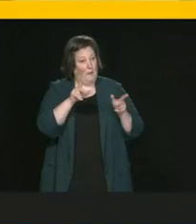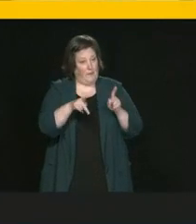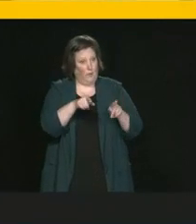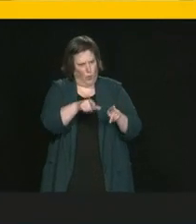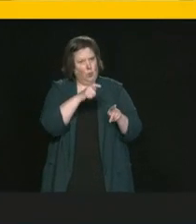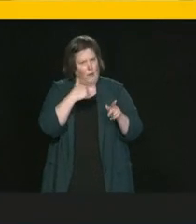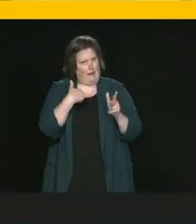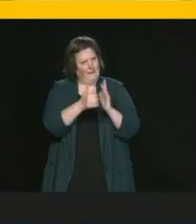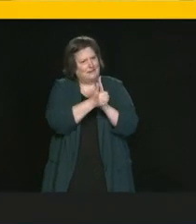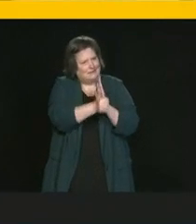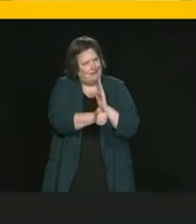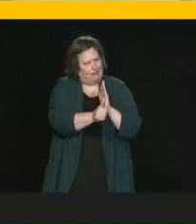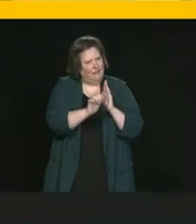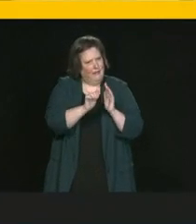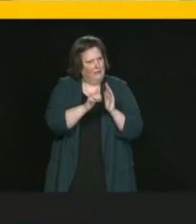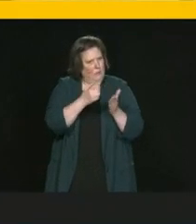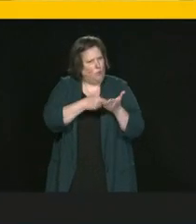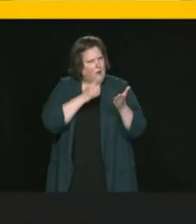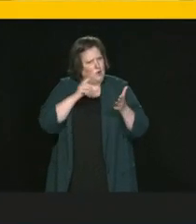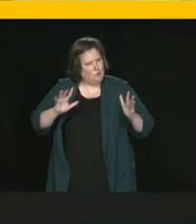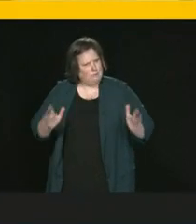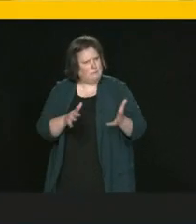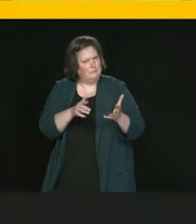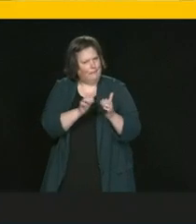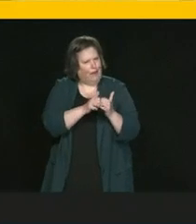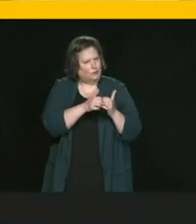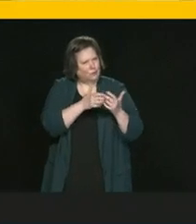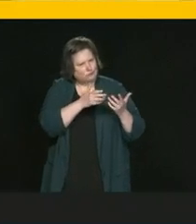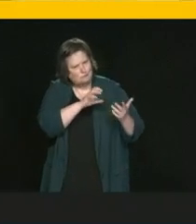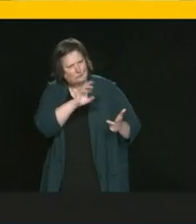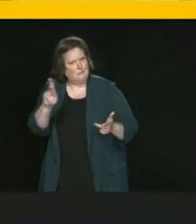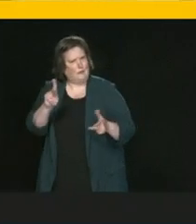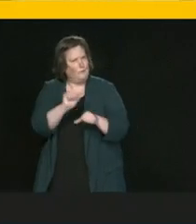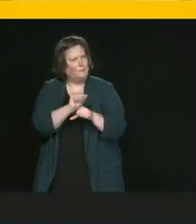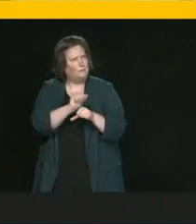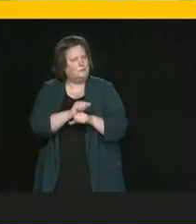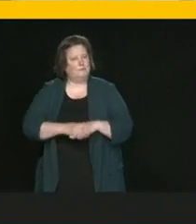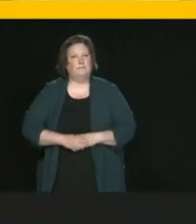this new extension cost? Well, we know that